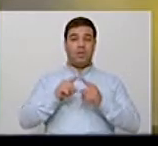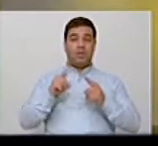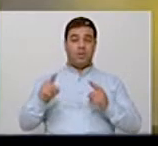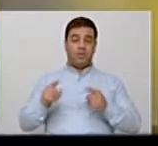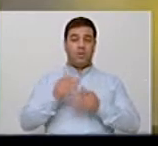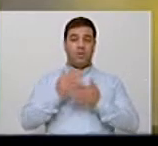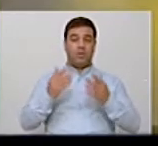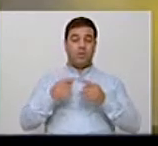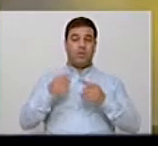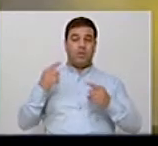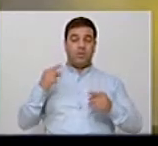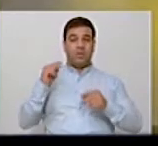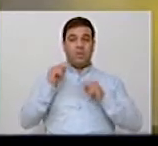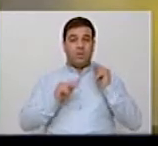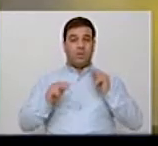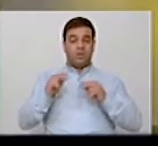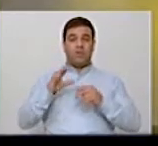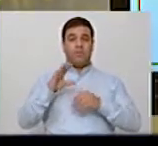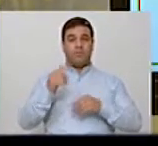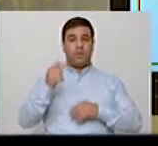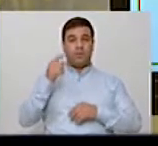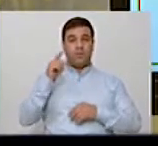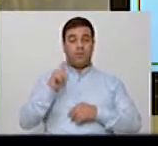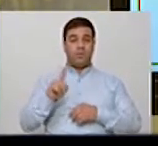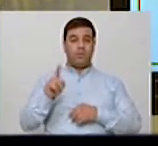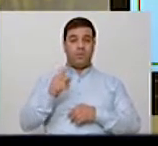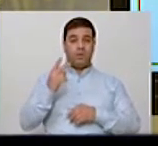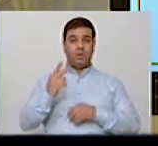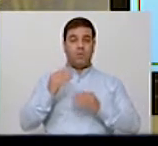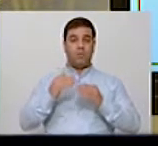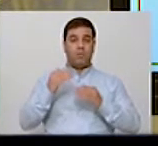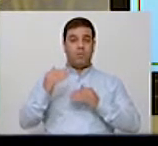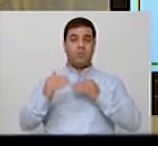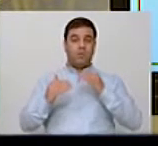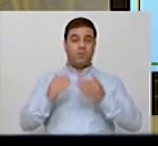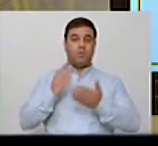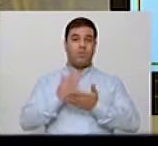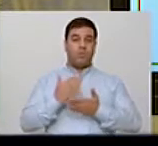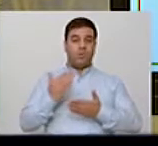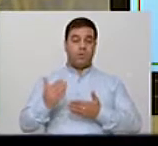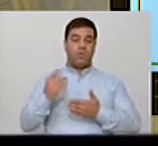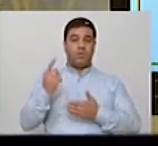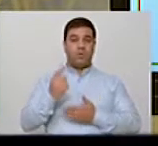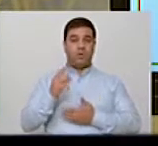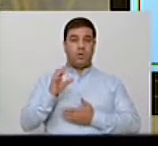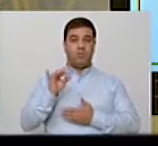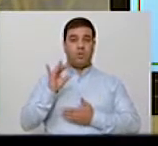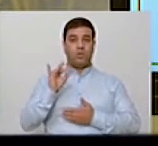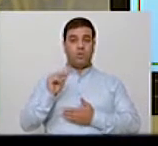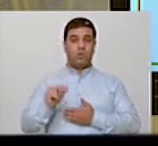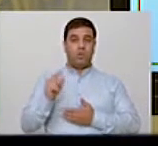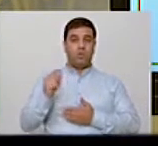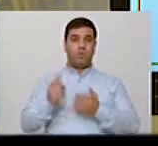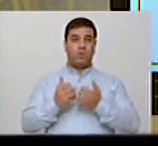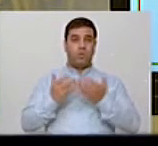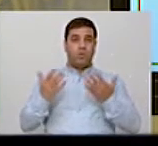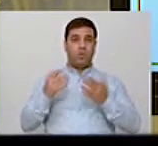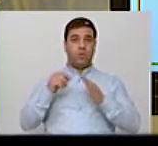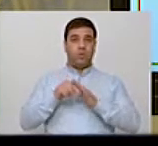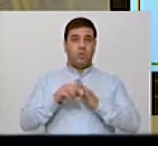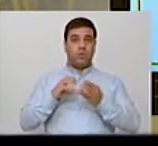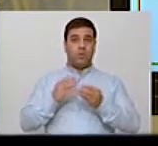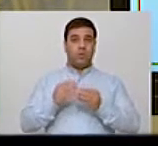sizga o'tgan darslarimizdan ma'lumki, ikkita bosqichdan iborat. Birinchi bosqichi bu yorug'lik